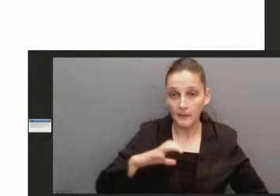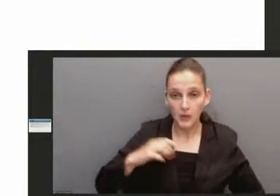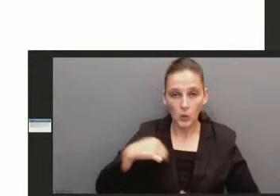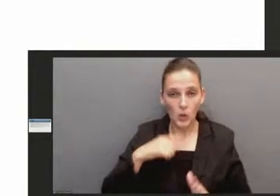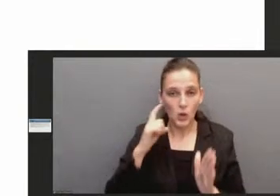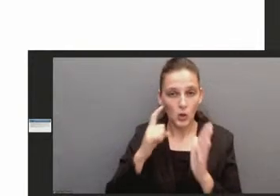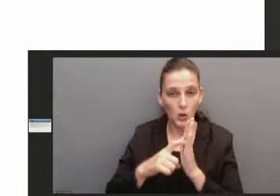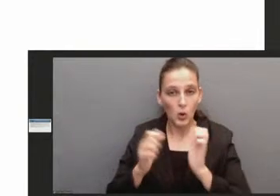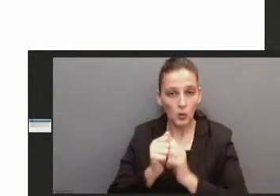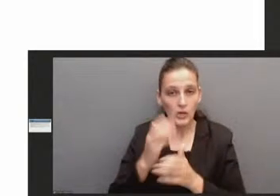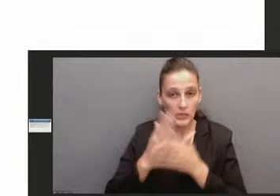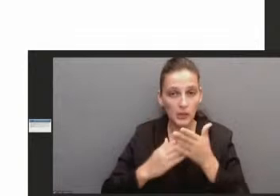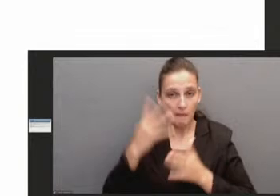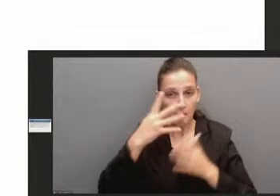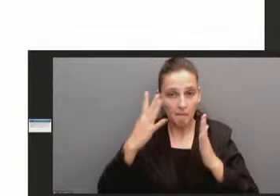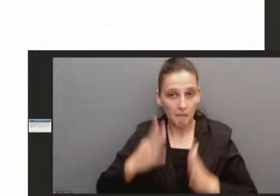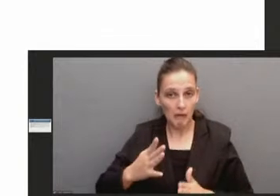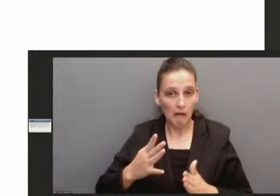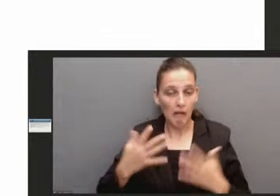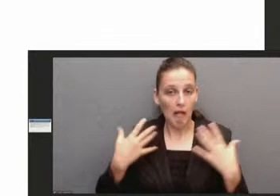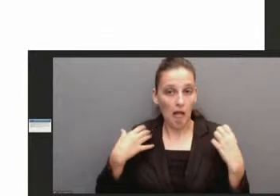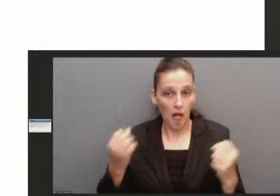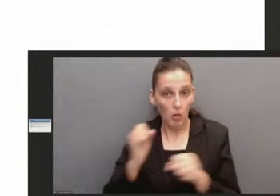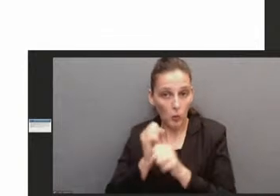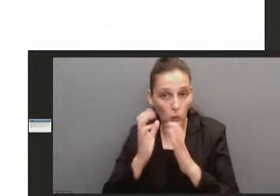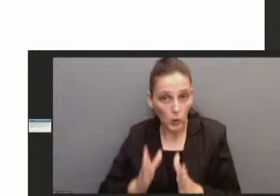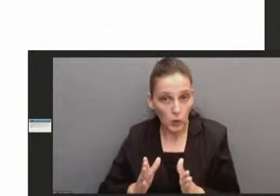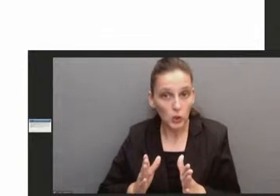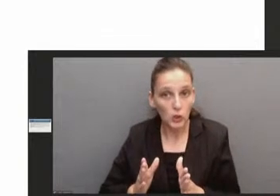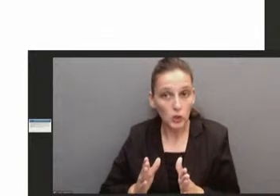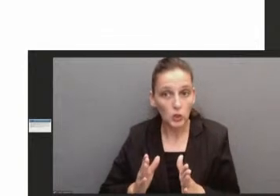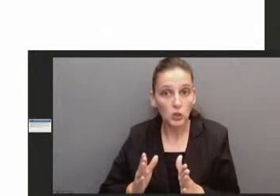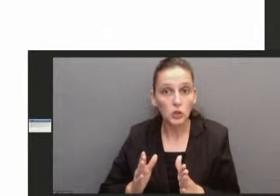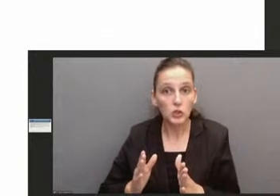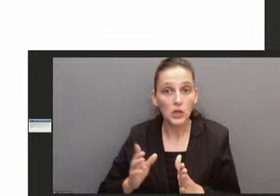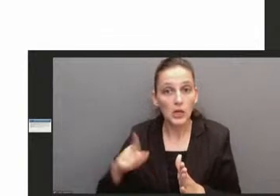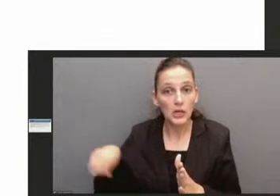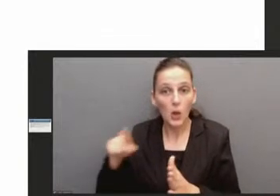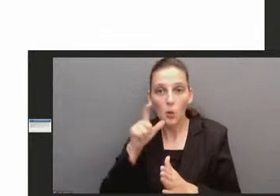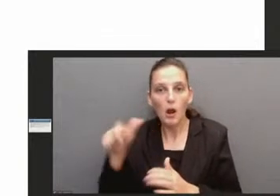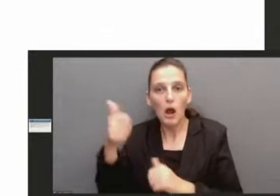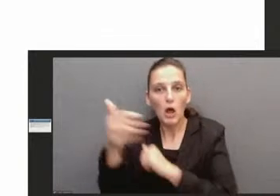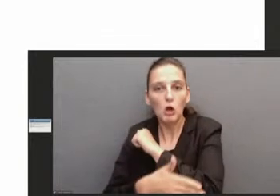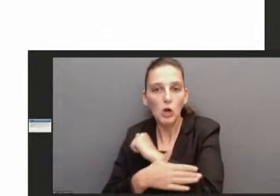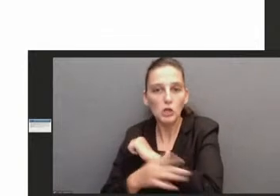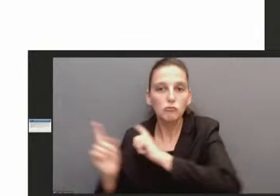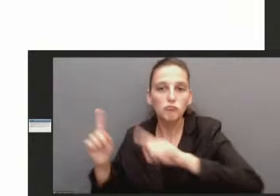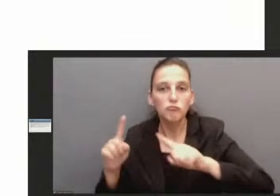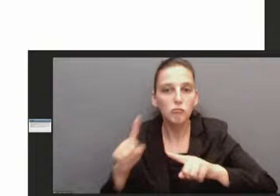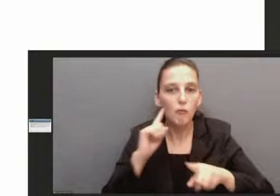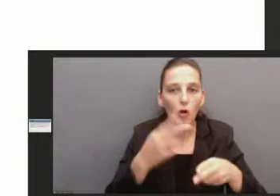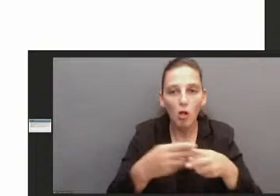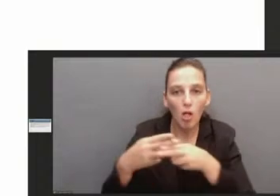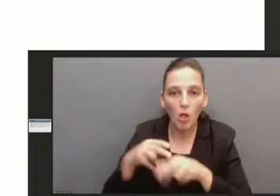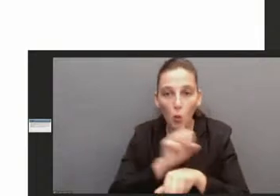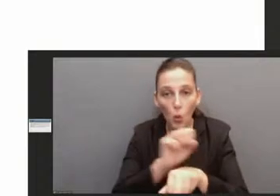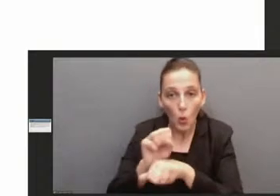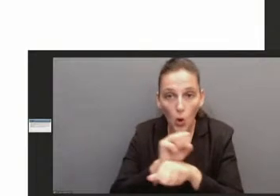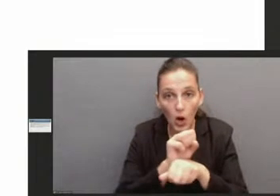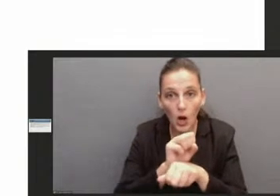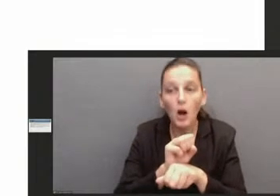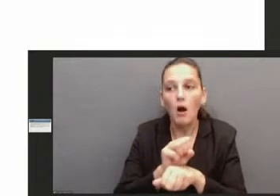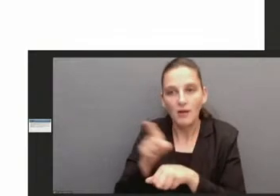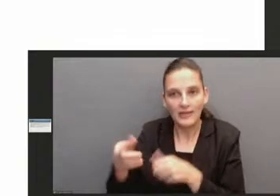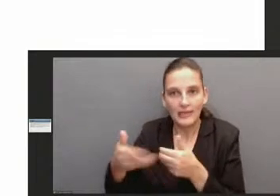workers, created opportunity for the virus to gain a foothold in areas because of the issues that